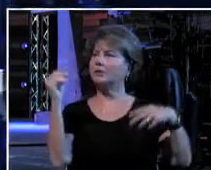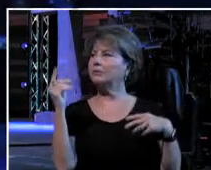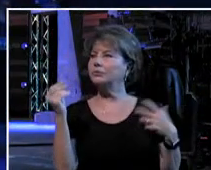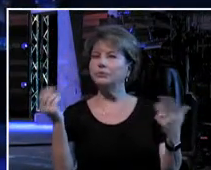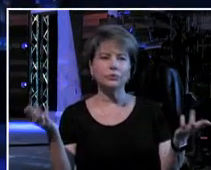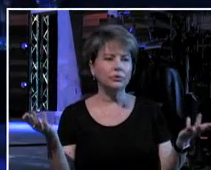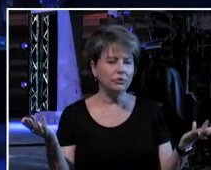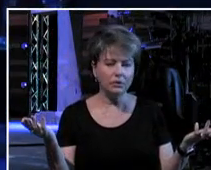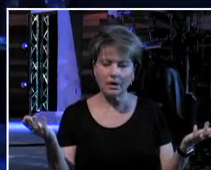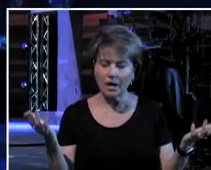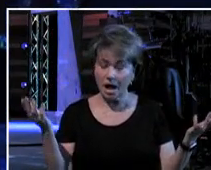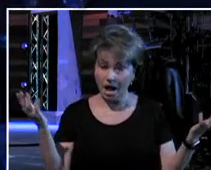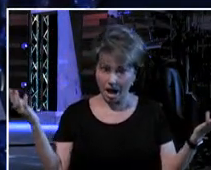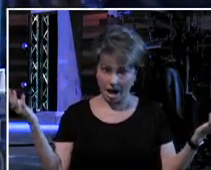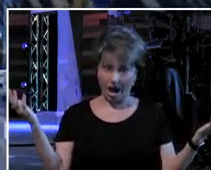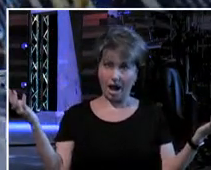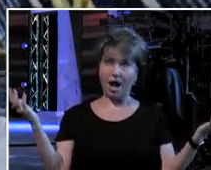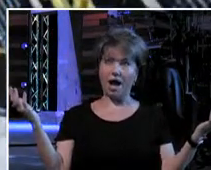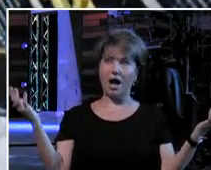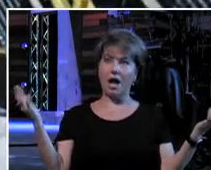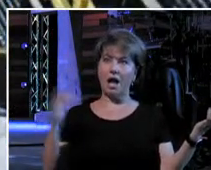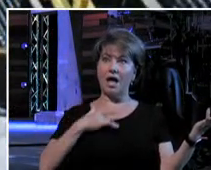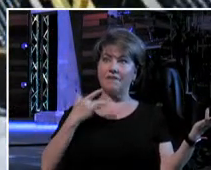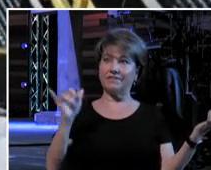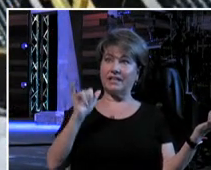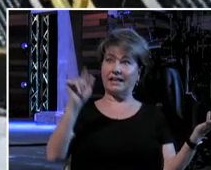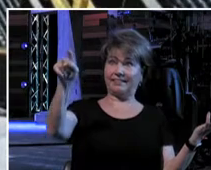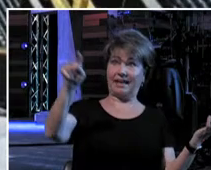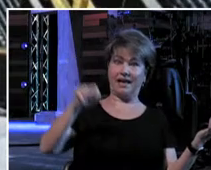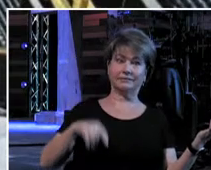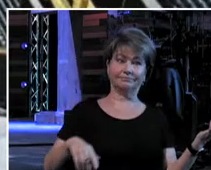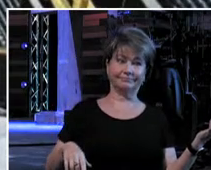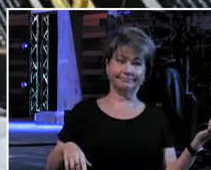it looked like this, but it felt like this.